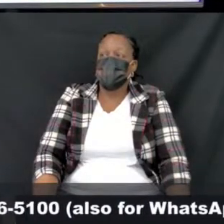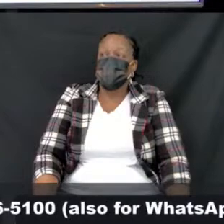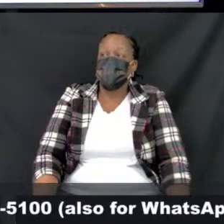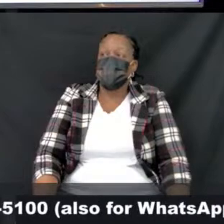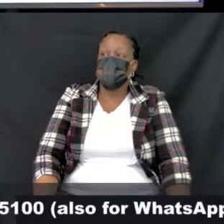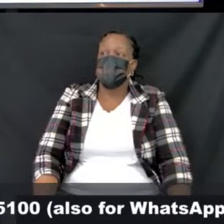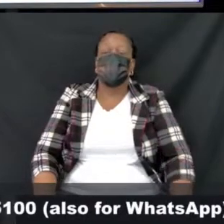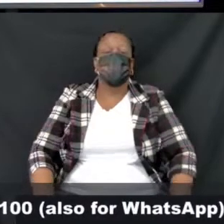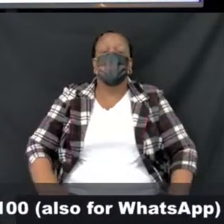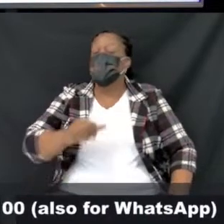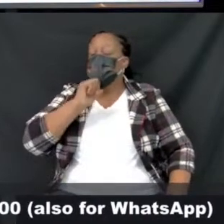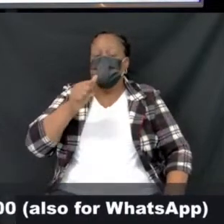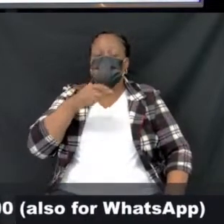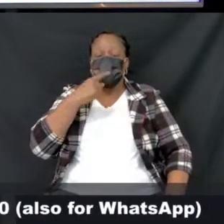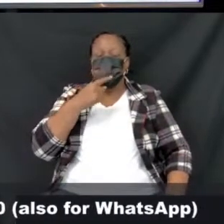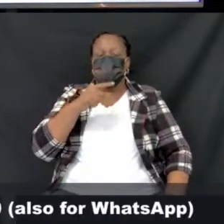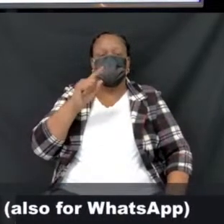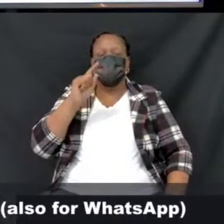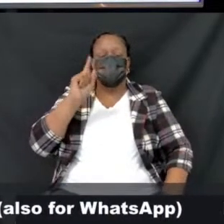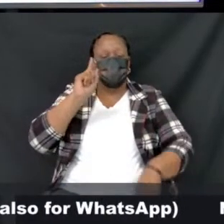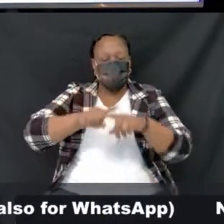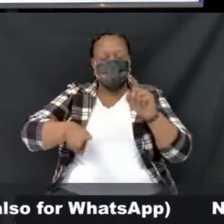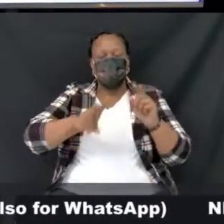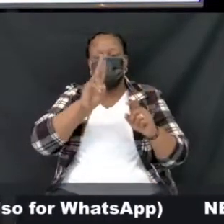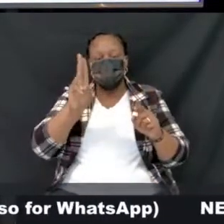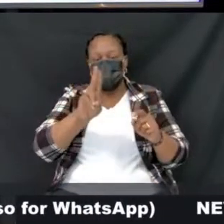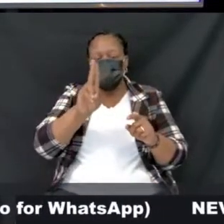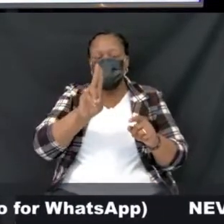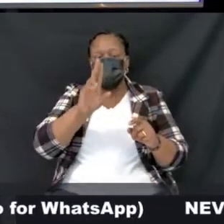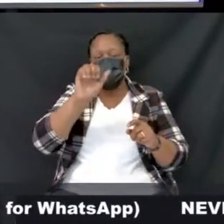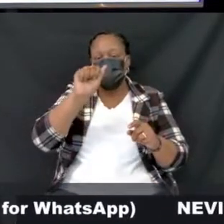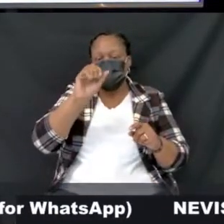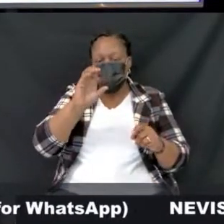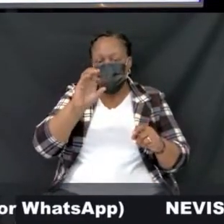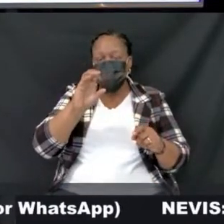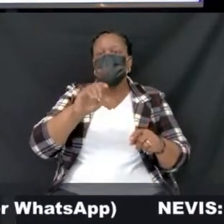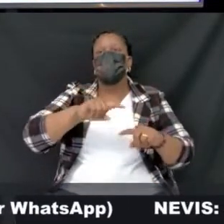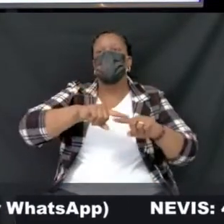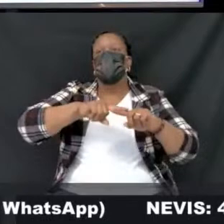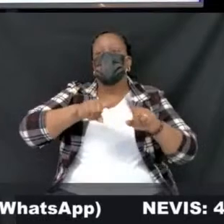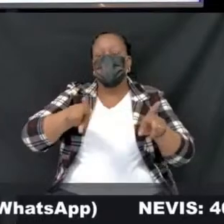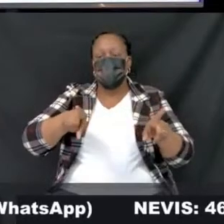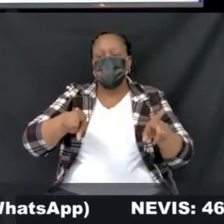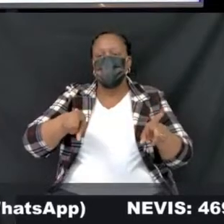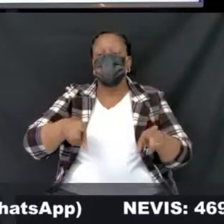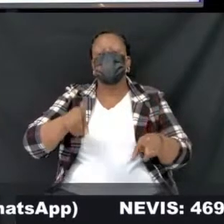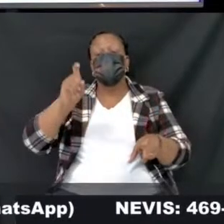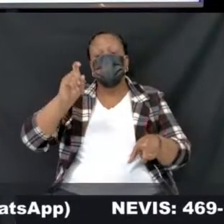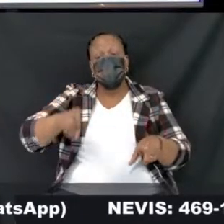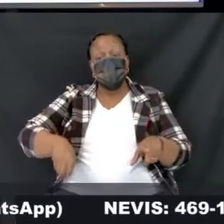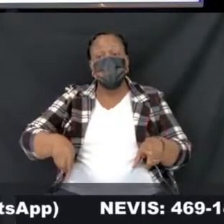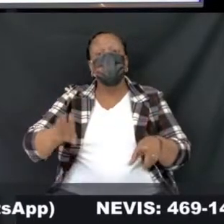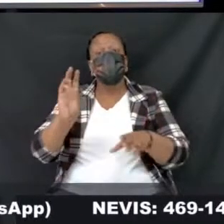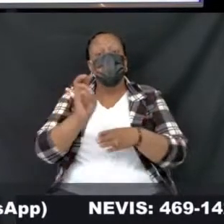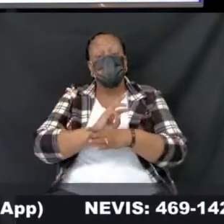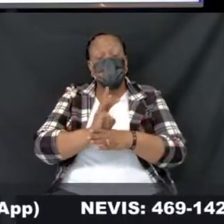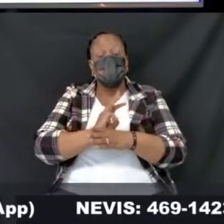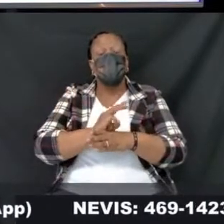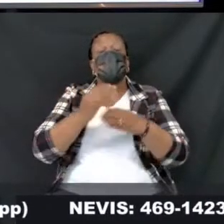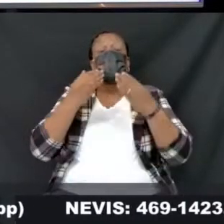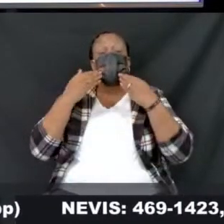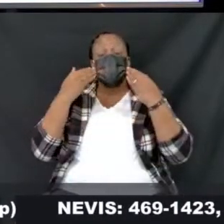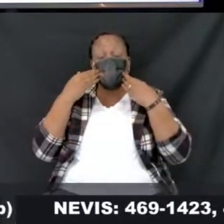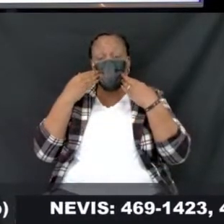an air conditioning unit in this context of COVID, but persons should be wearing their masks. They should be trying to